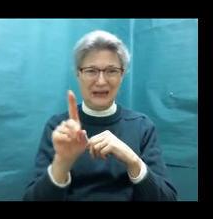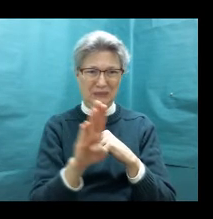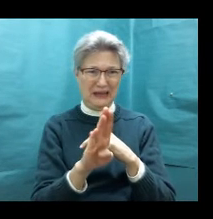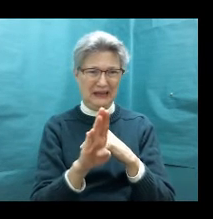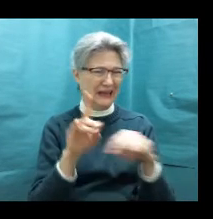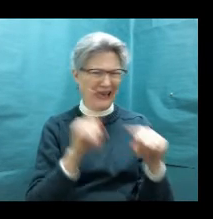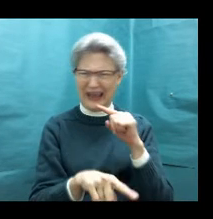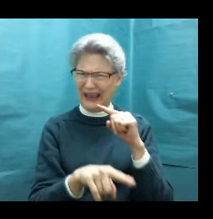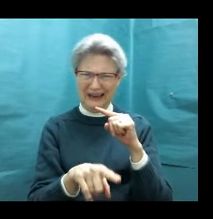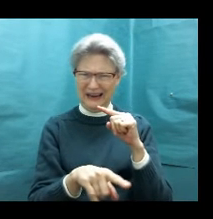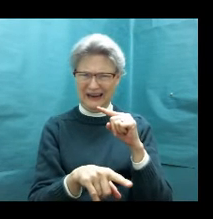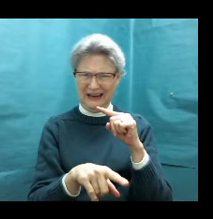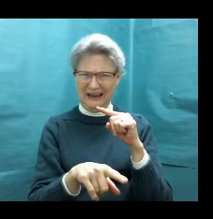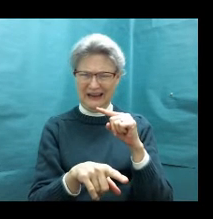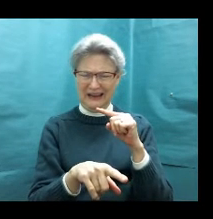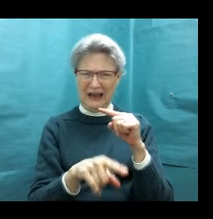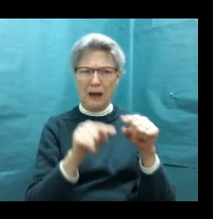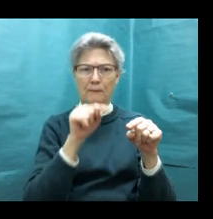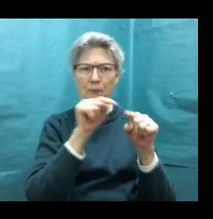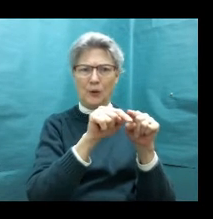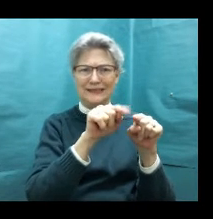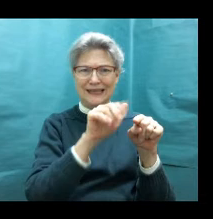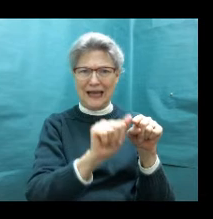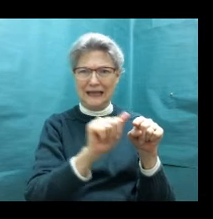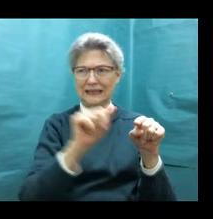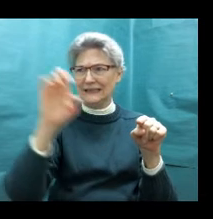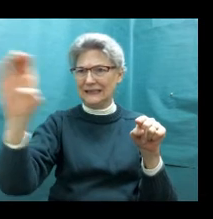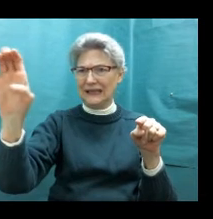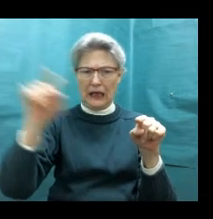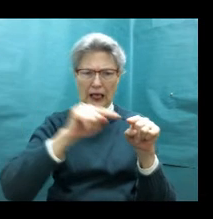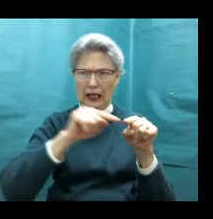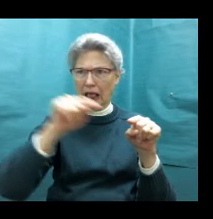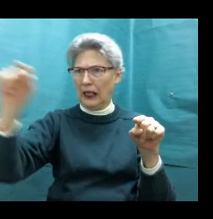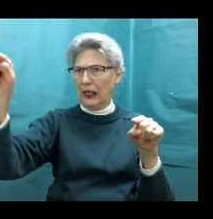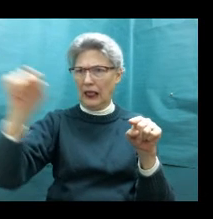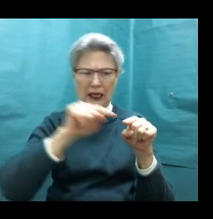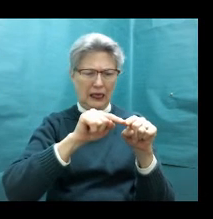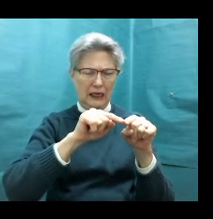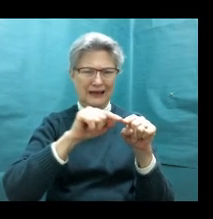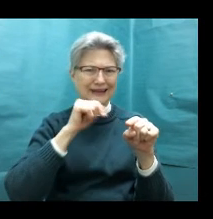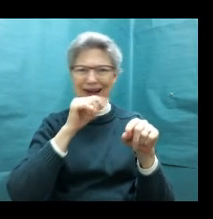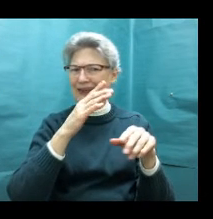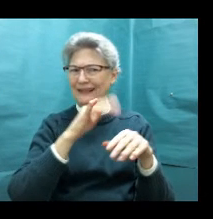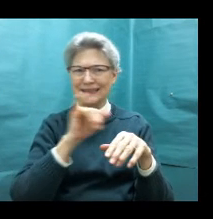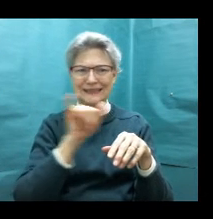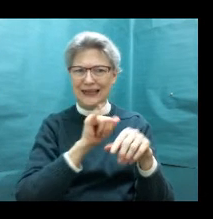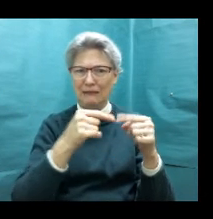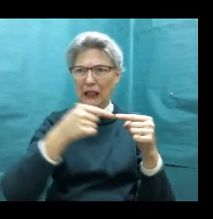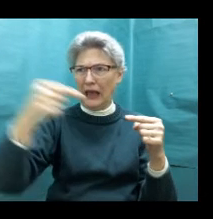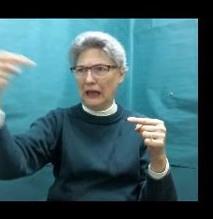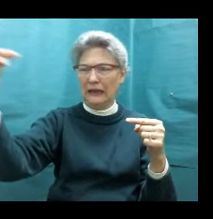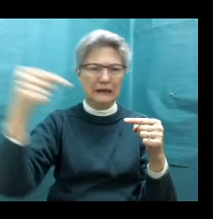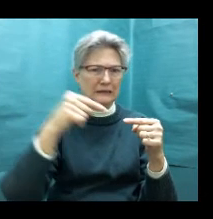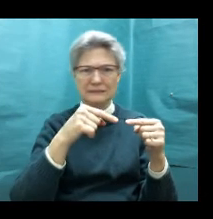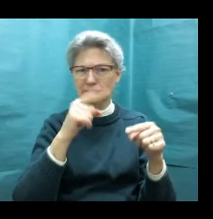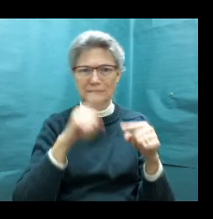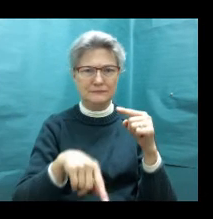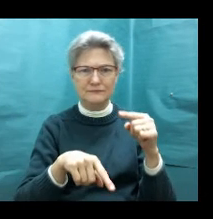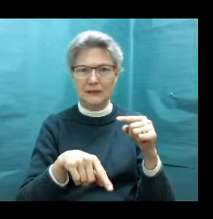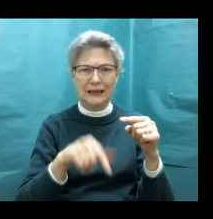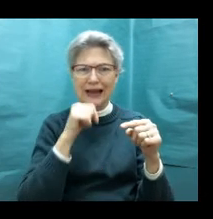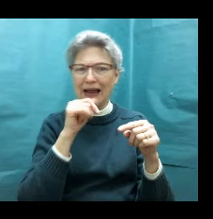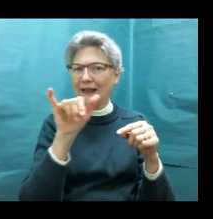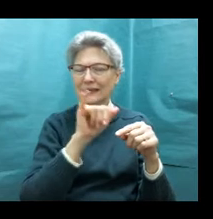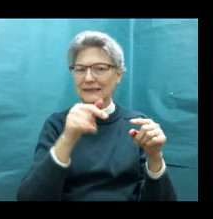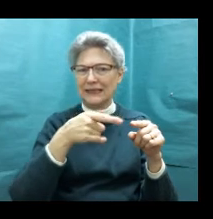because points A and C are not endpoints of the same side. Okay, so I have to make sure that when